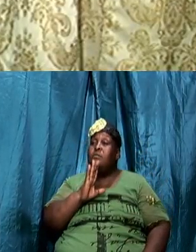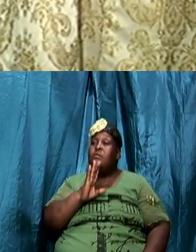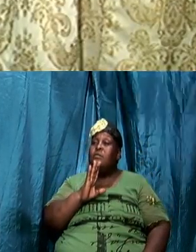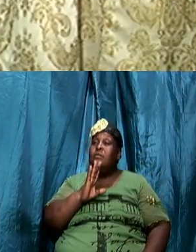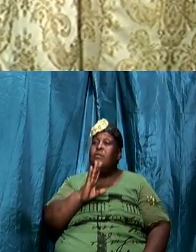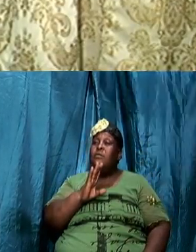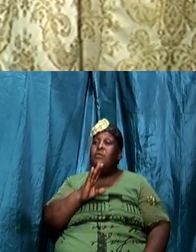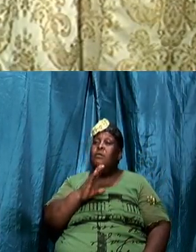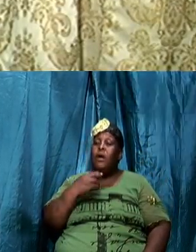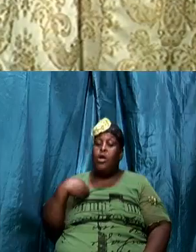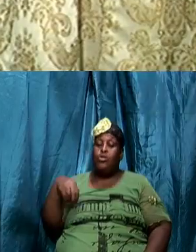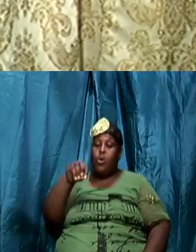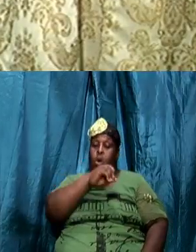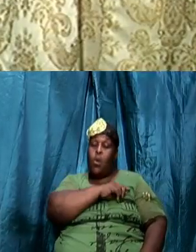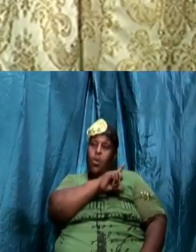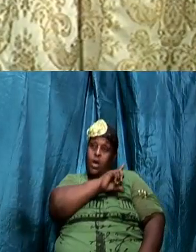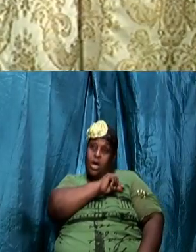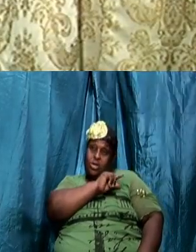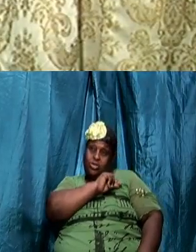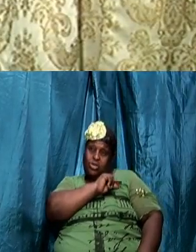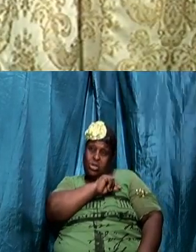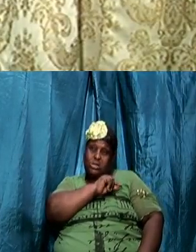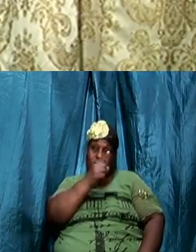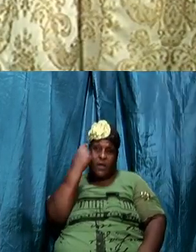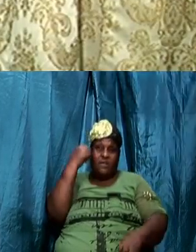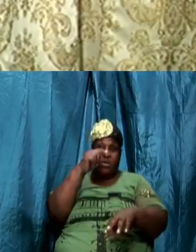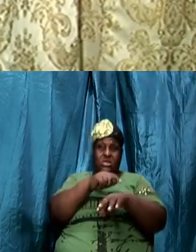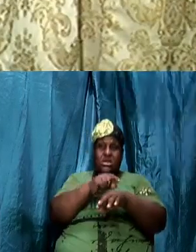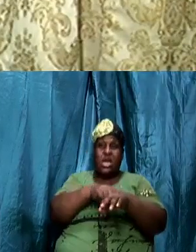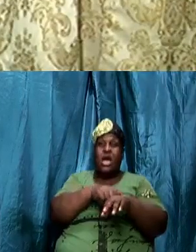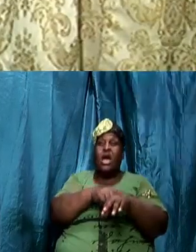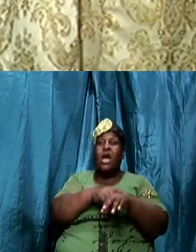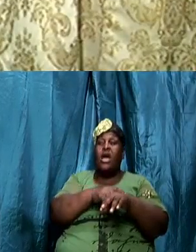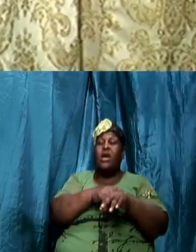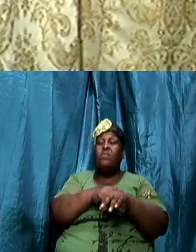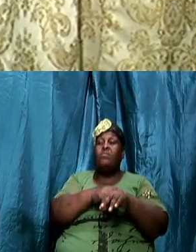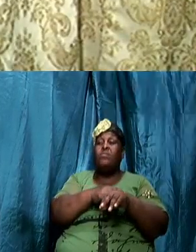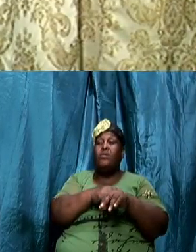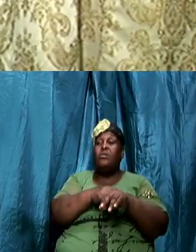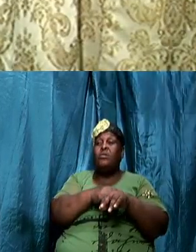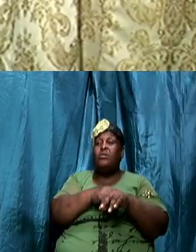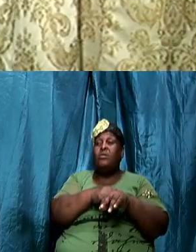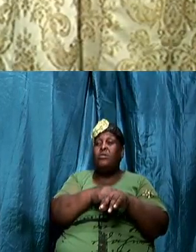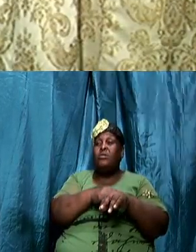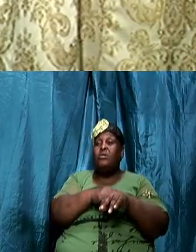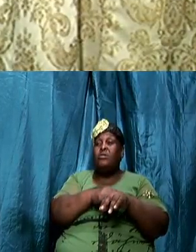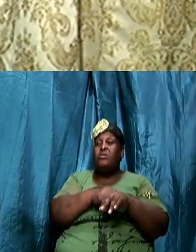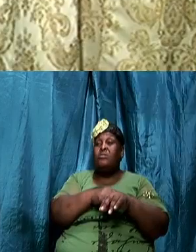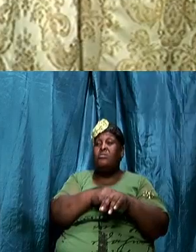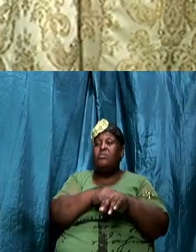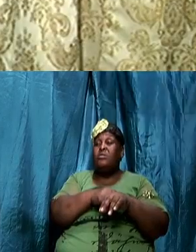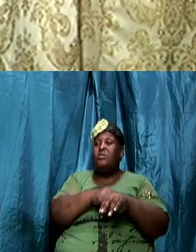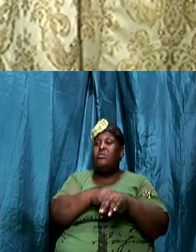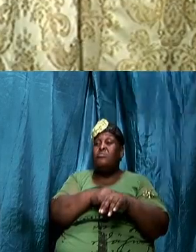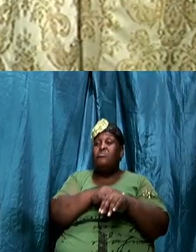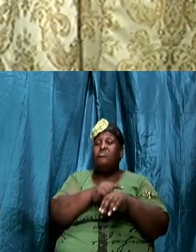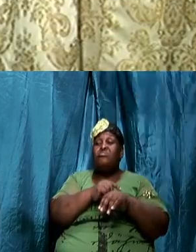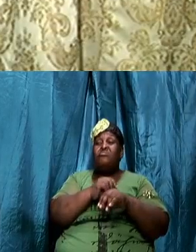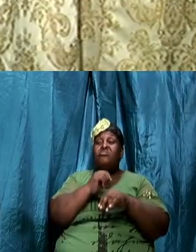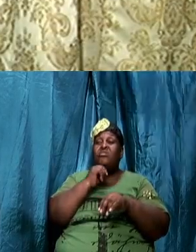And our conscience after a while is going to be seared with a hot iron. And things that we were